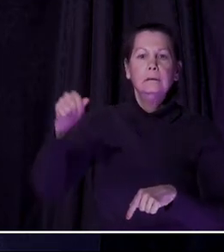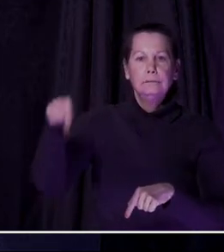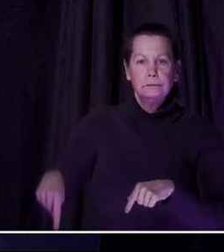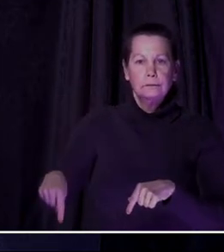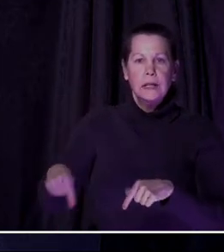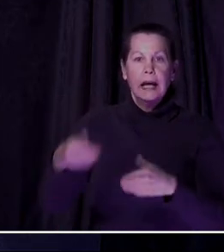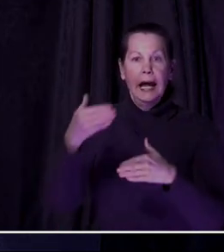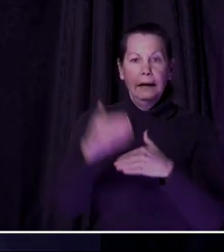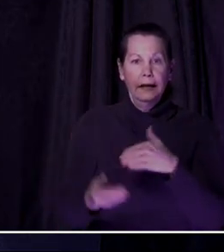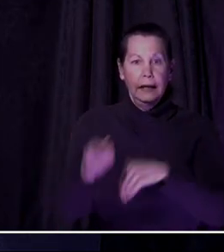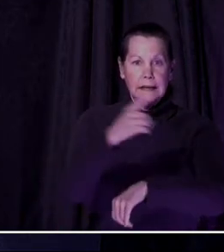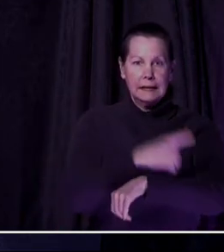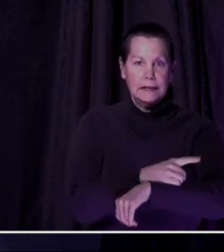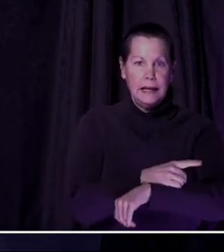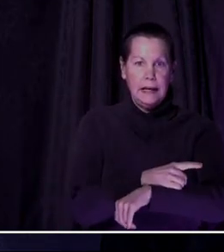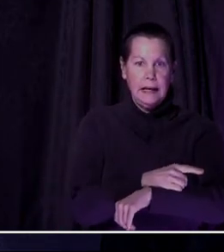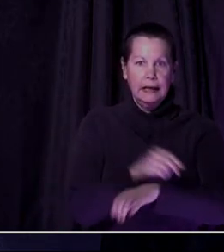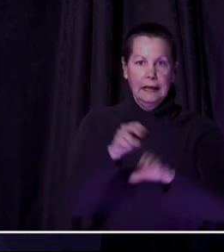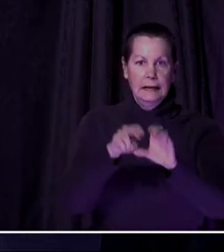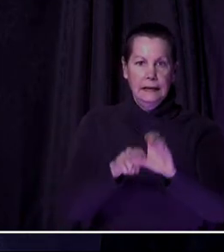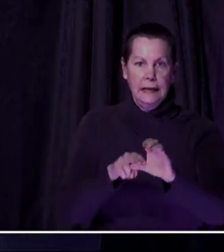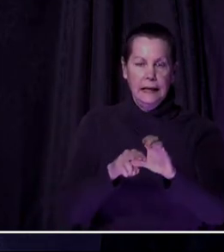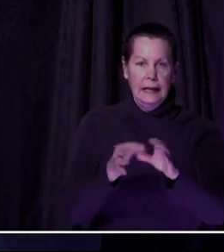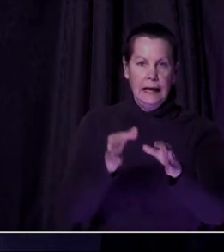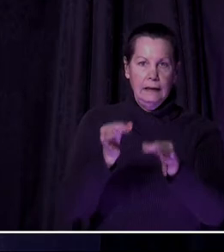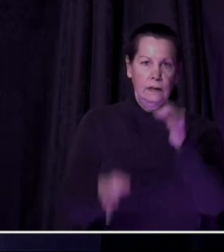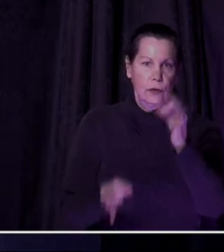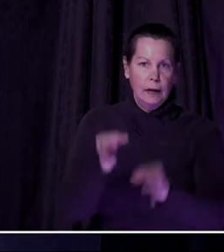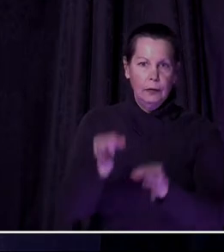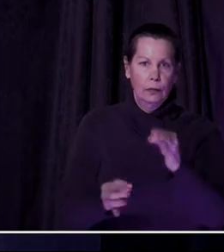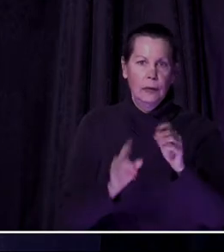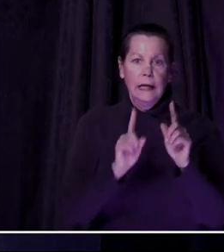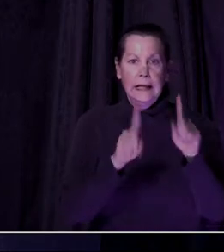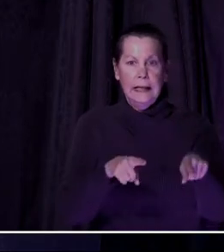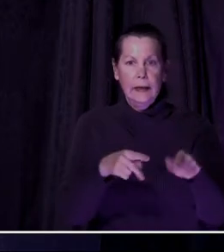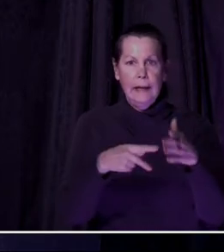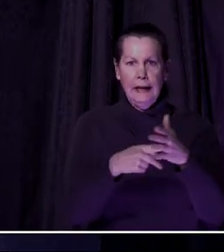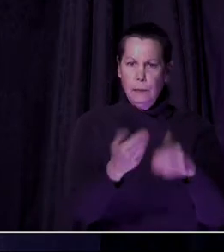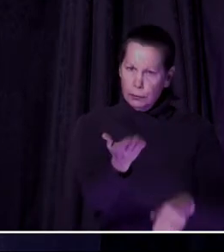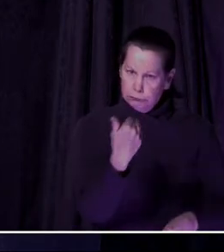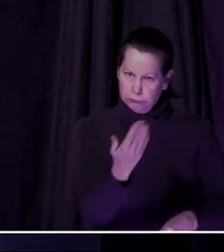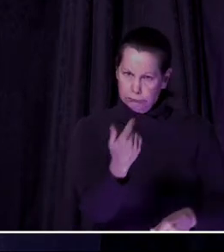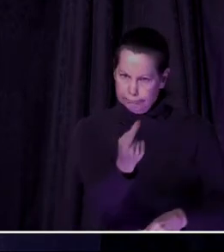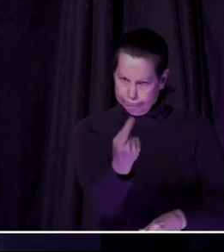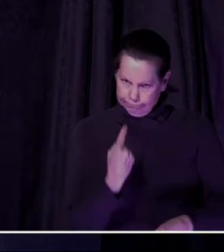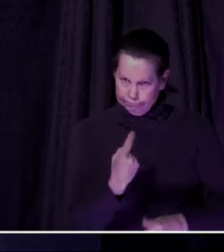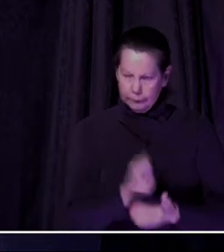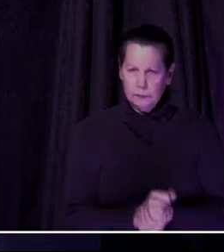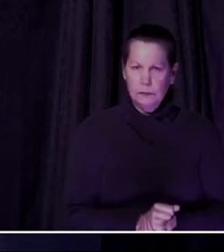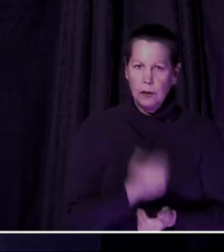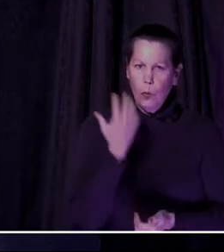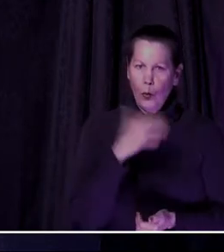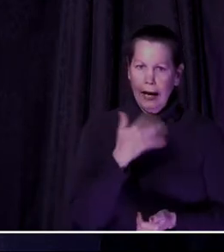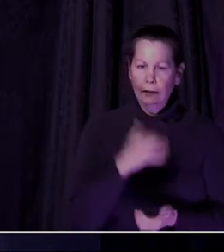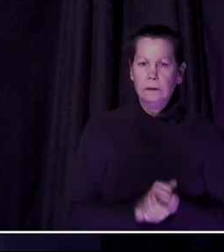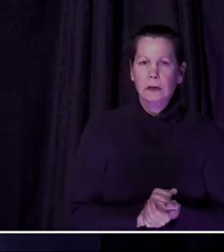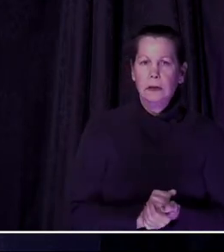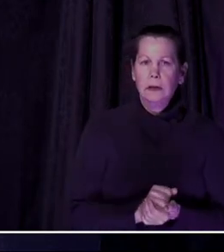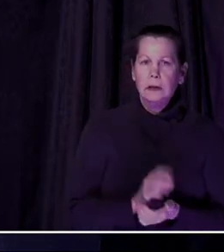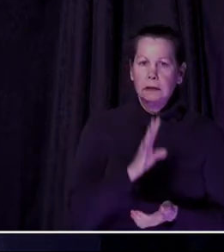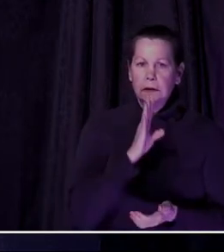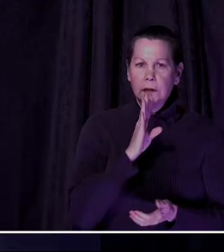next day, seated at the tribunal, he commanded Paul to be brought in. Wow, talk